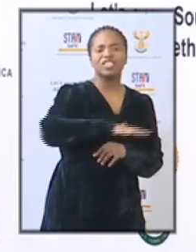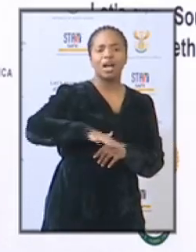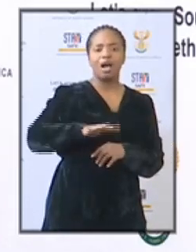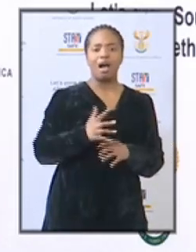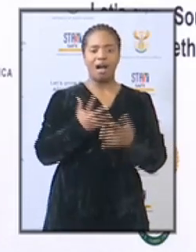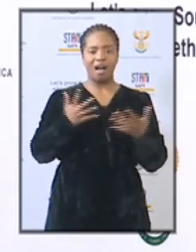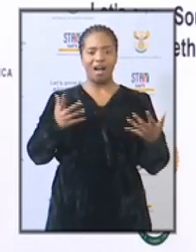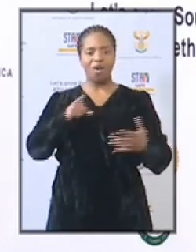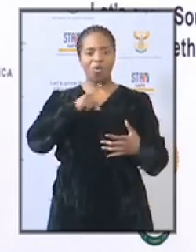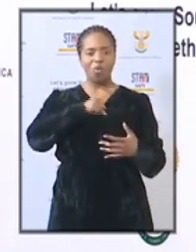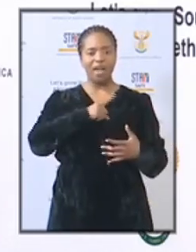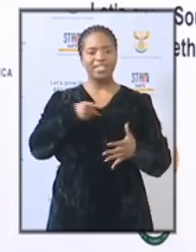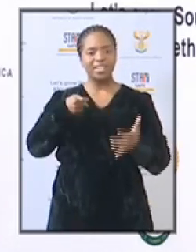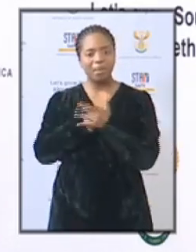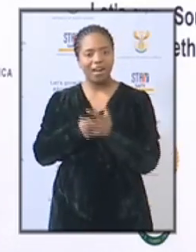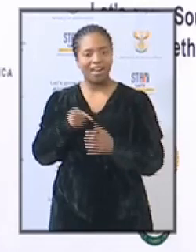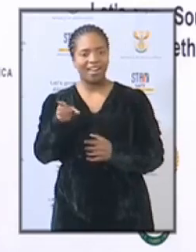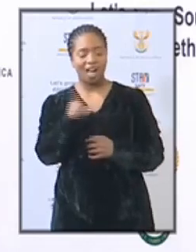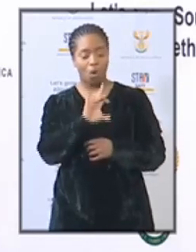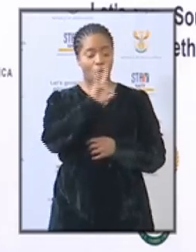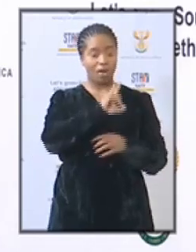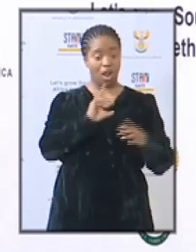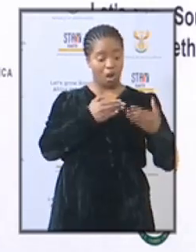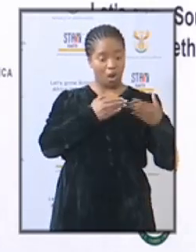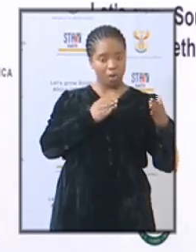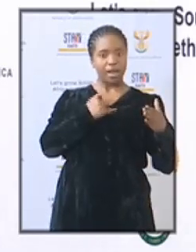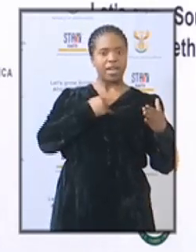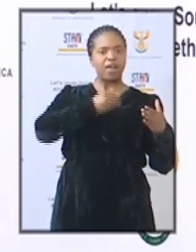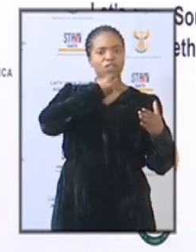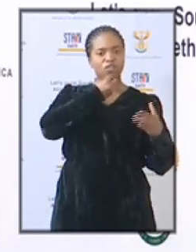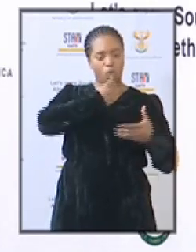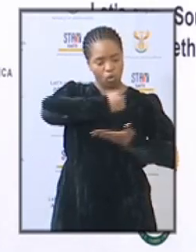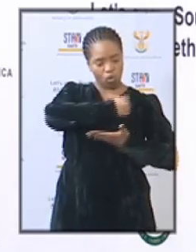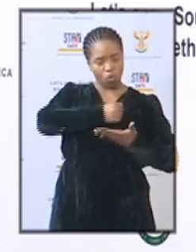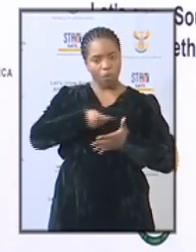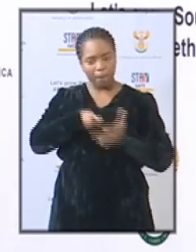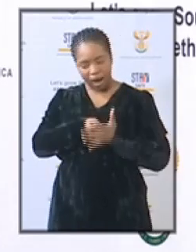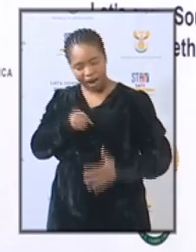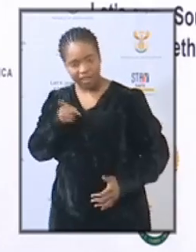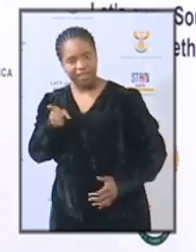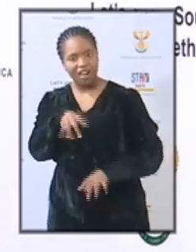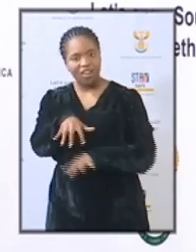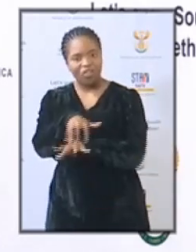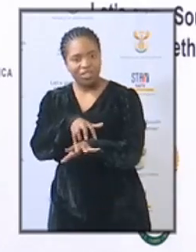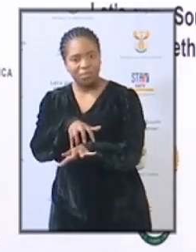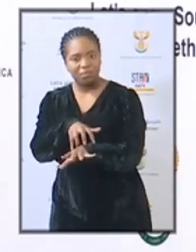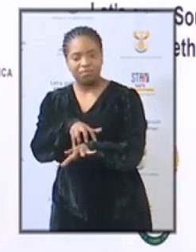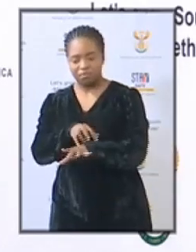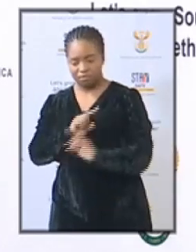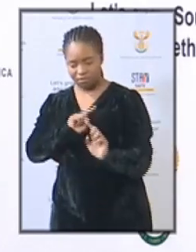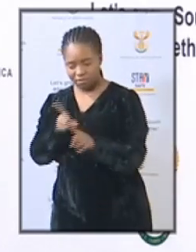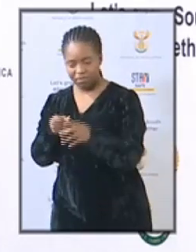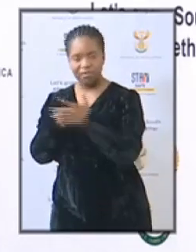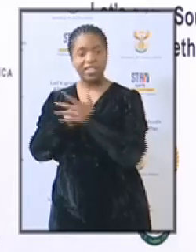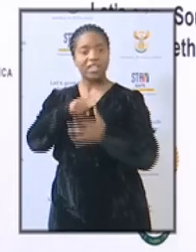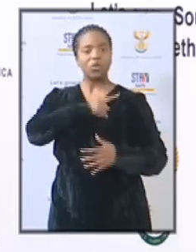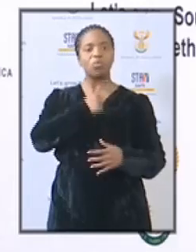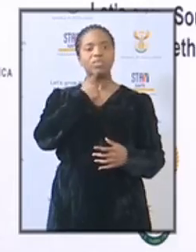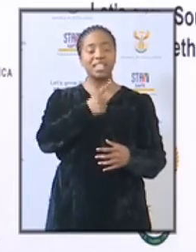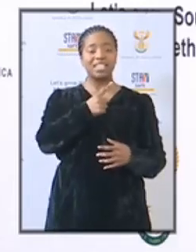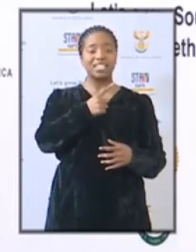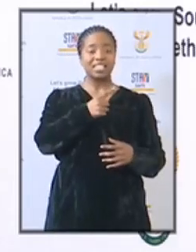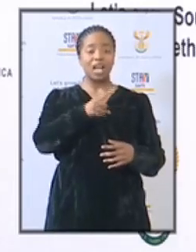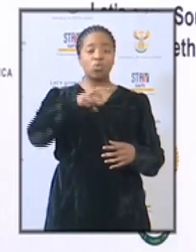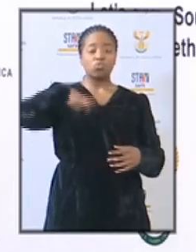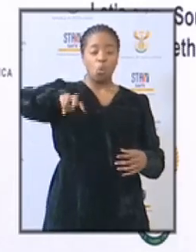a market because we buy from them as a sector. So it's about, that's why we talk about the tourism sector being